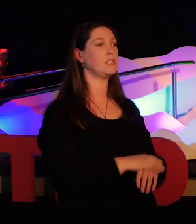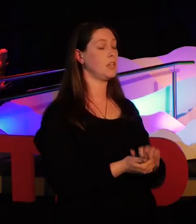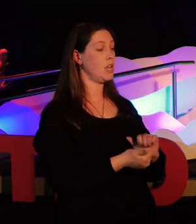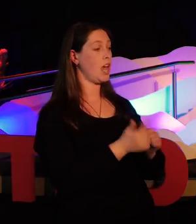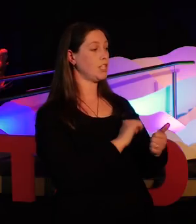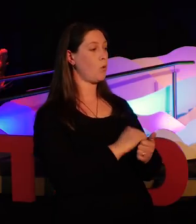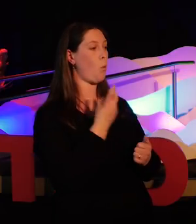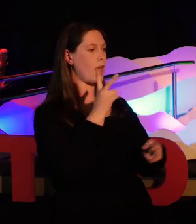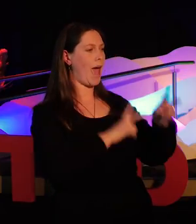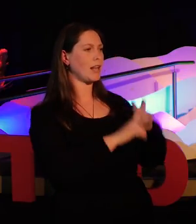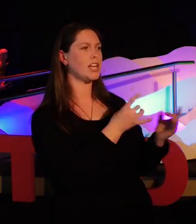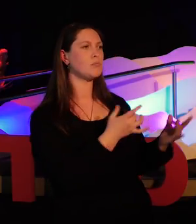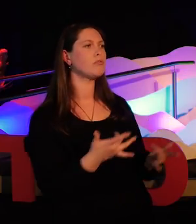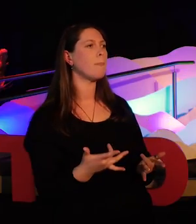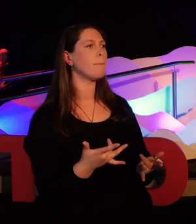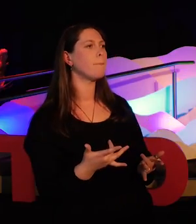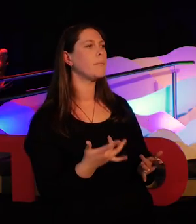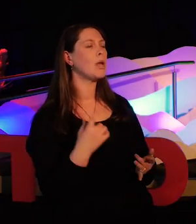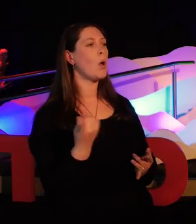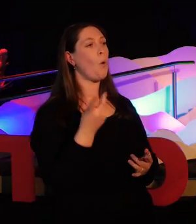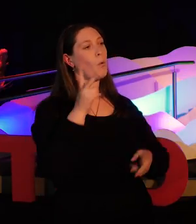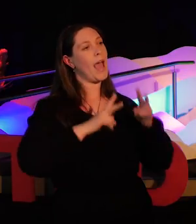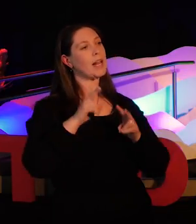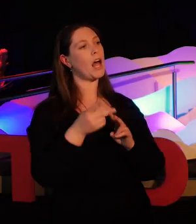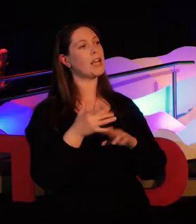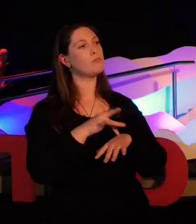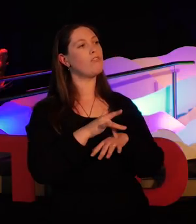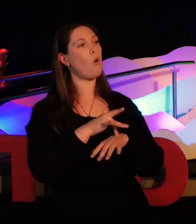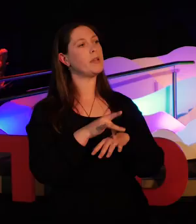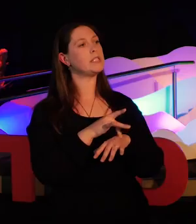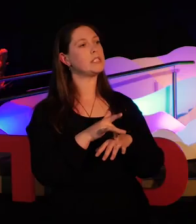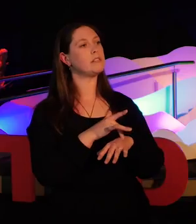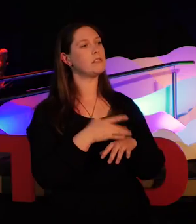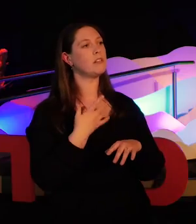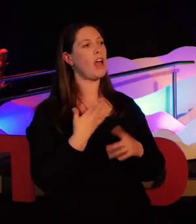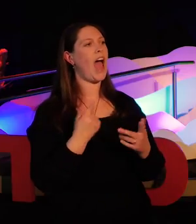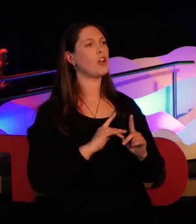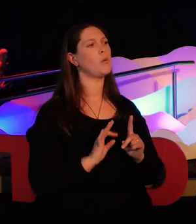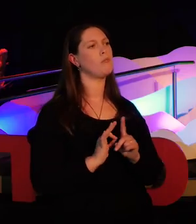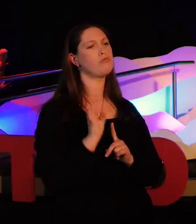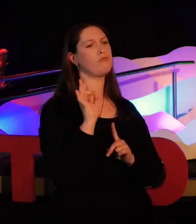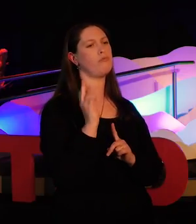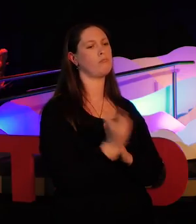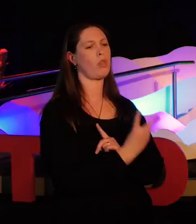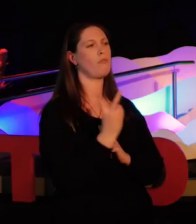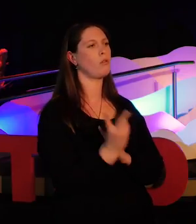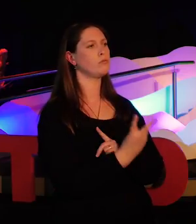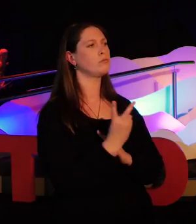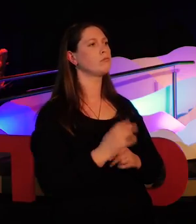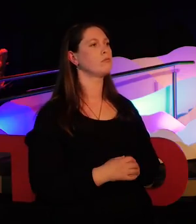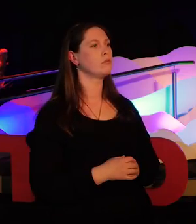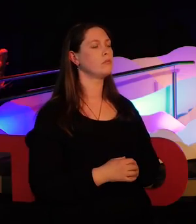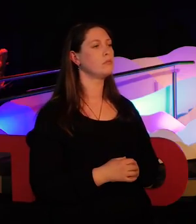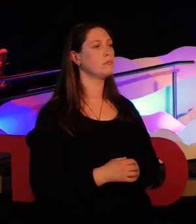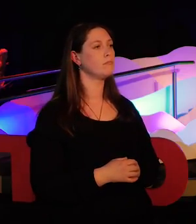we analyze the preparation, we analyze the performance, those two things, and how do we optimize them? So